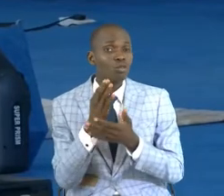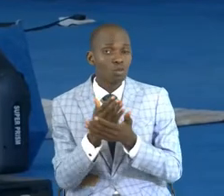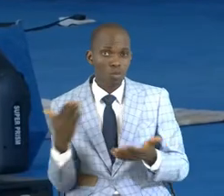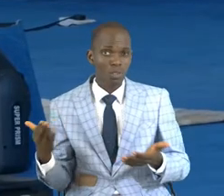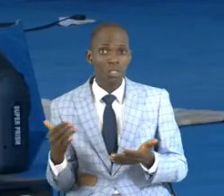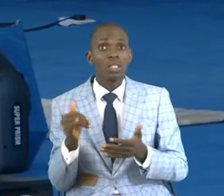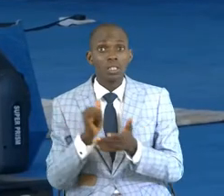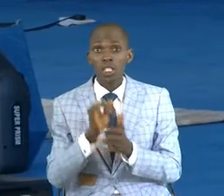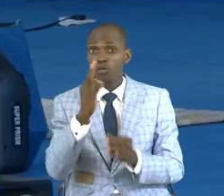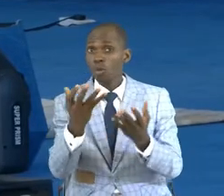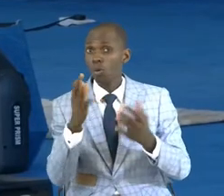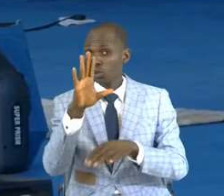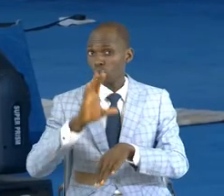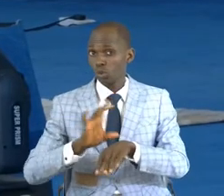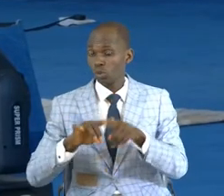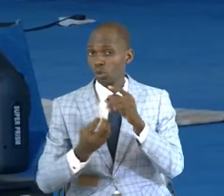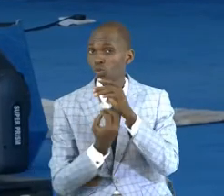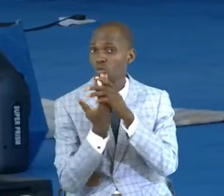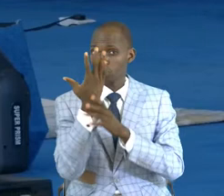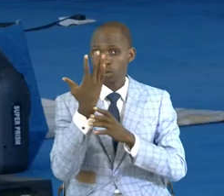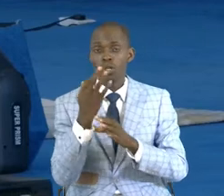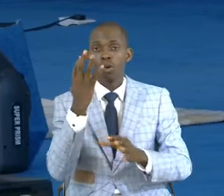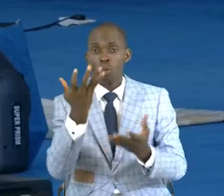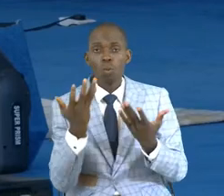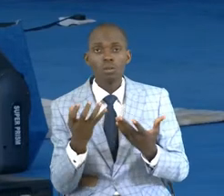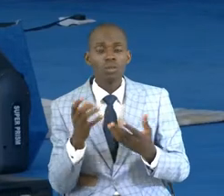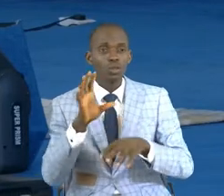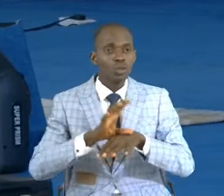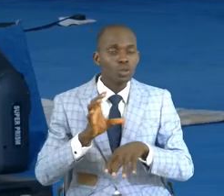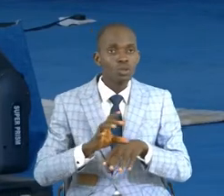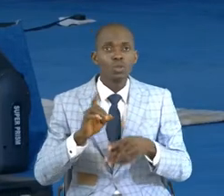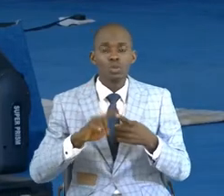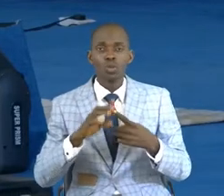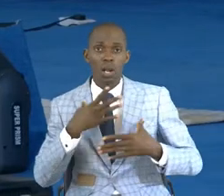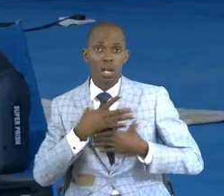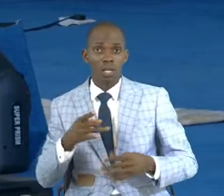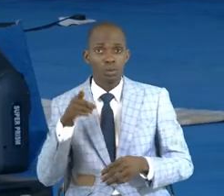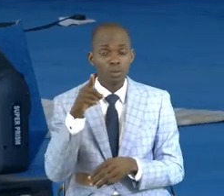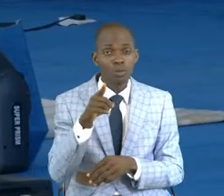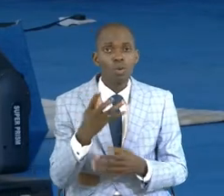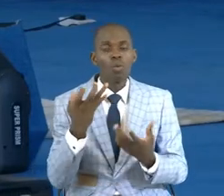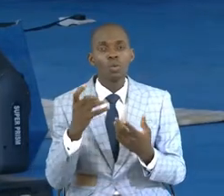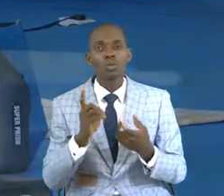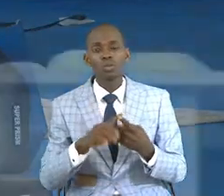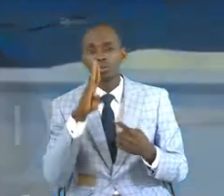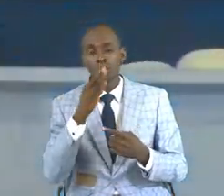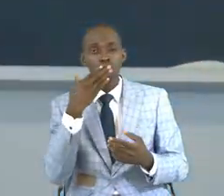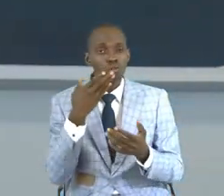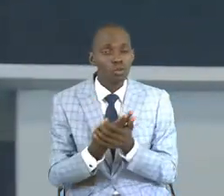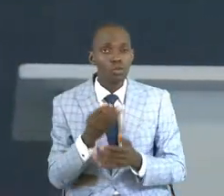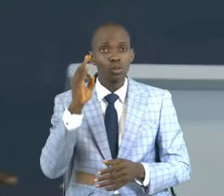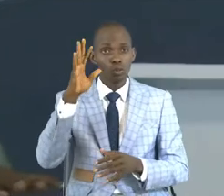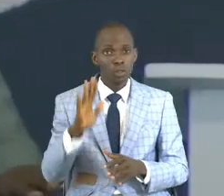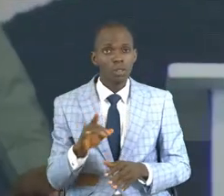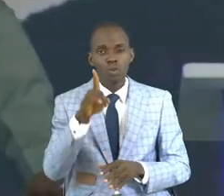grow, if you're going to be an interesting preacher, you must tell some stories that you know